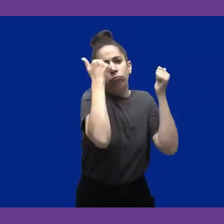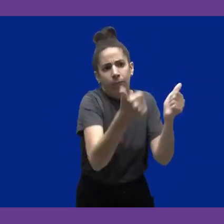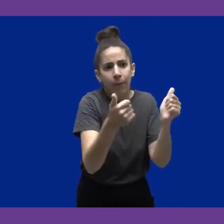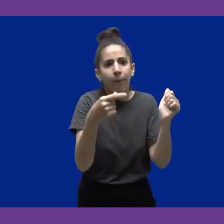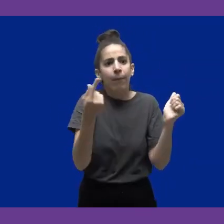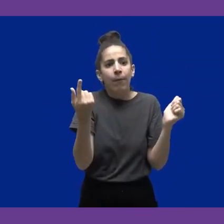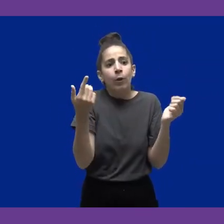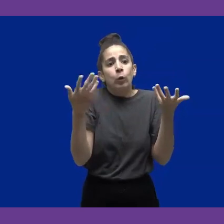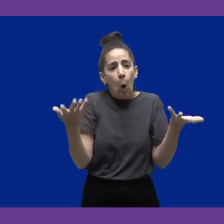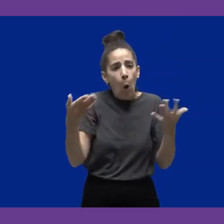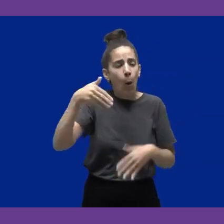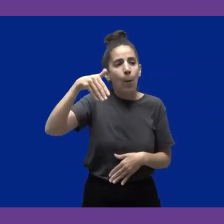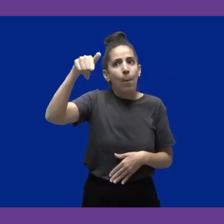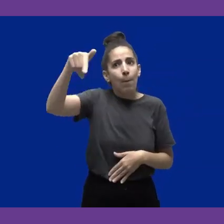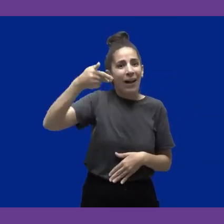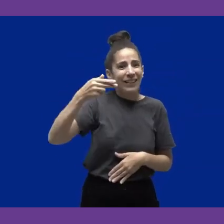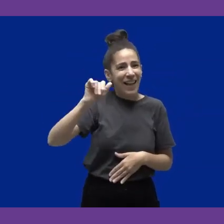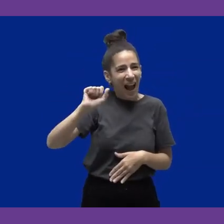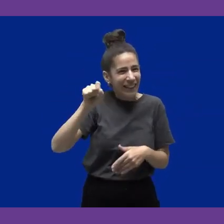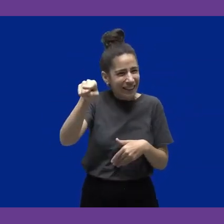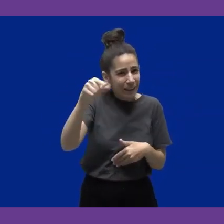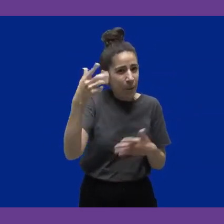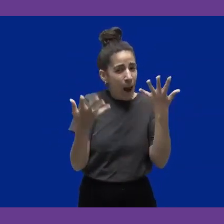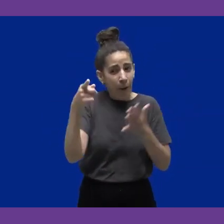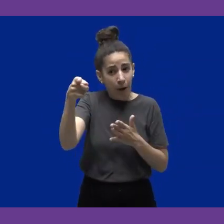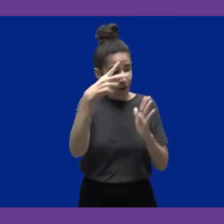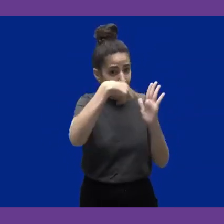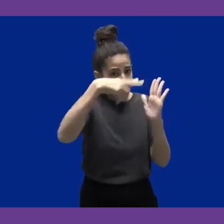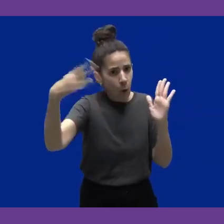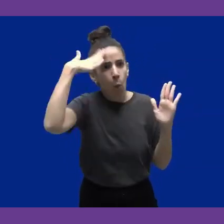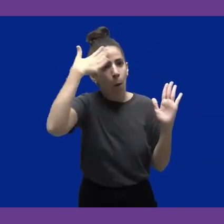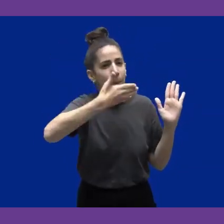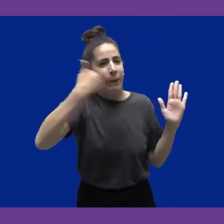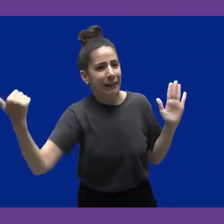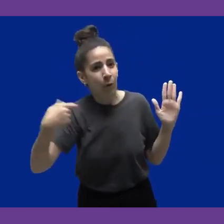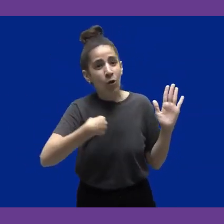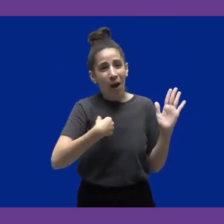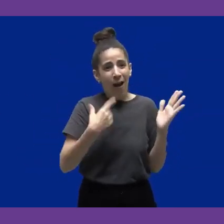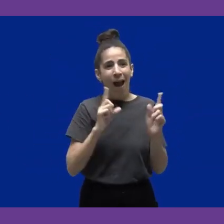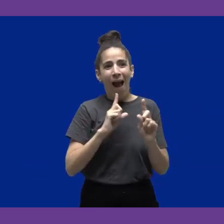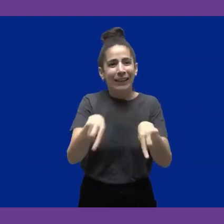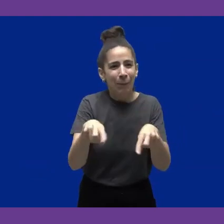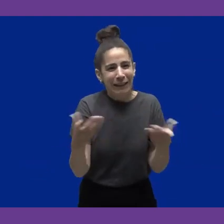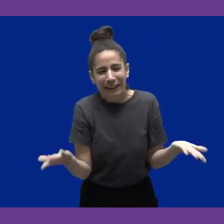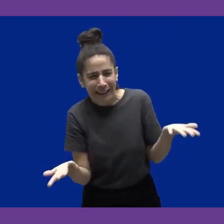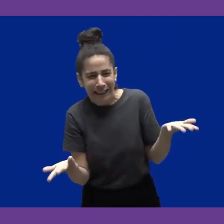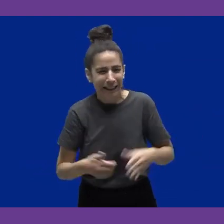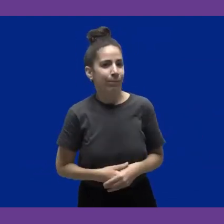much. We have now a question also about the late availability of the standard, or let's say about the